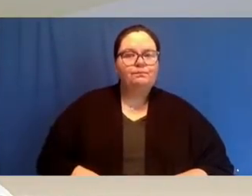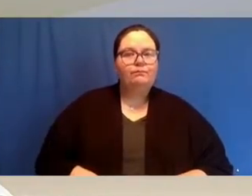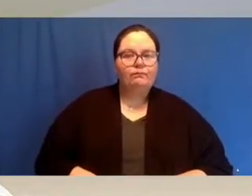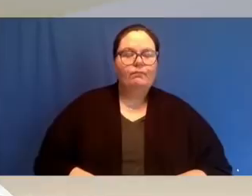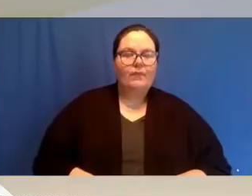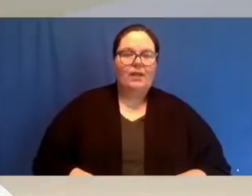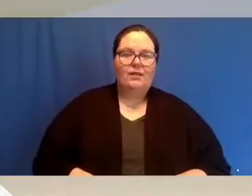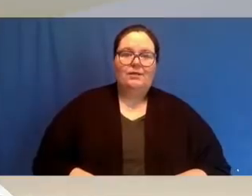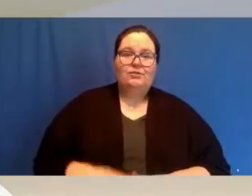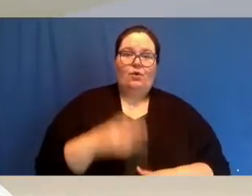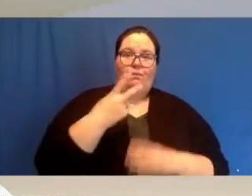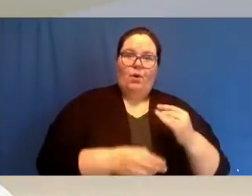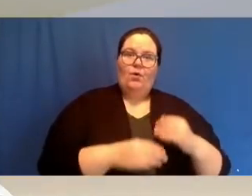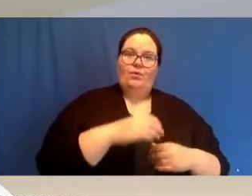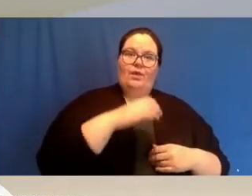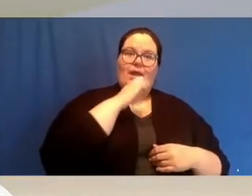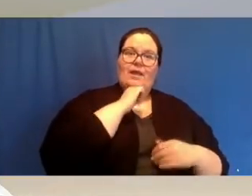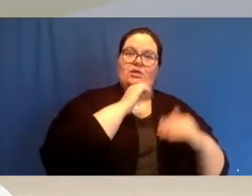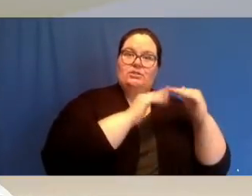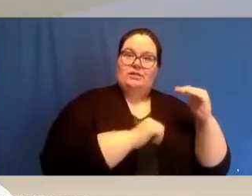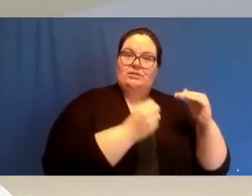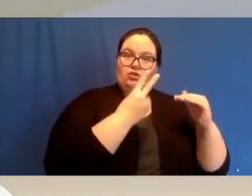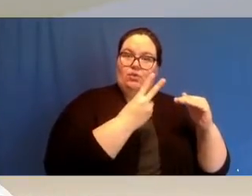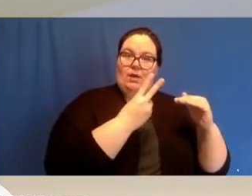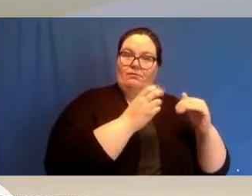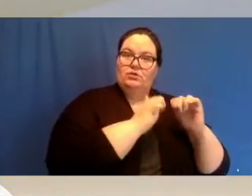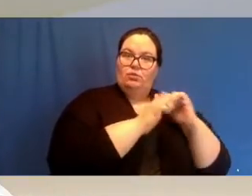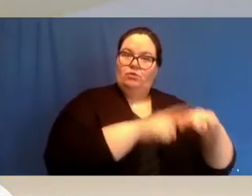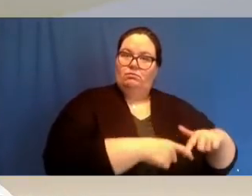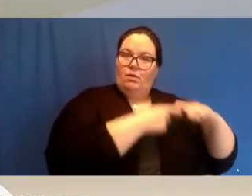for the 12 to 18 years of age as well.